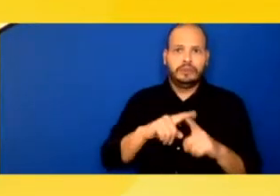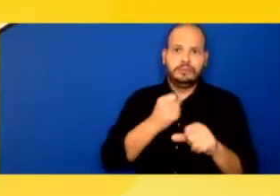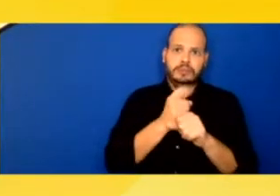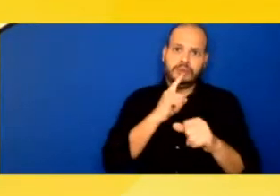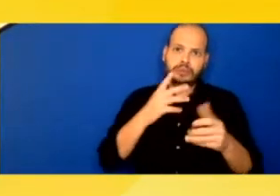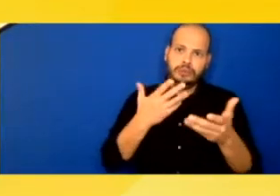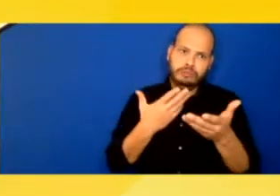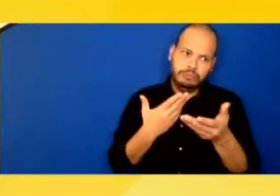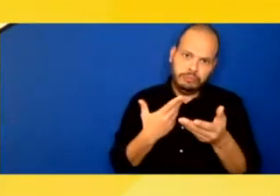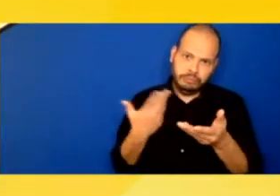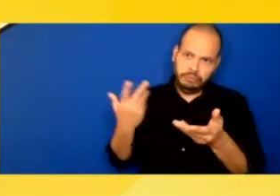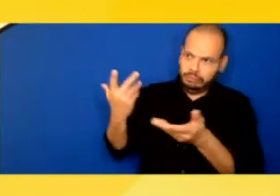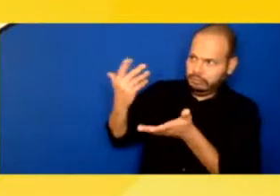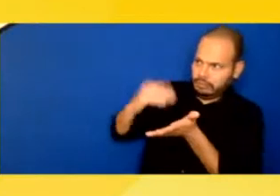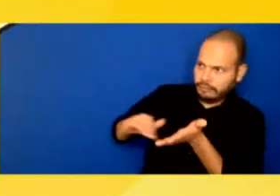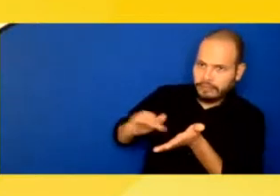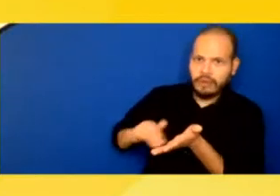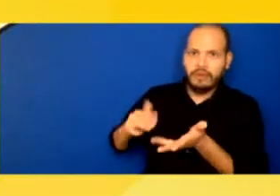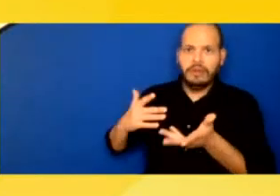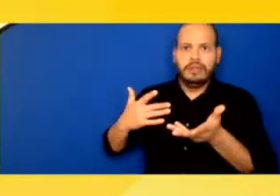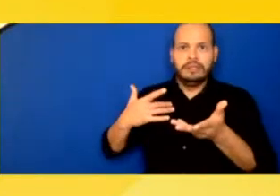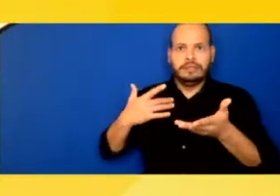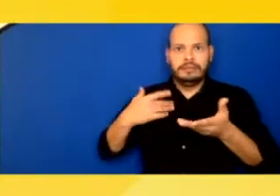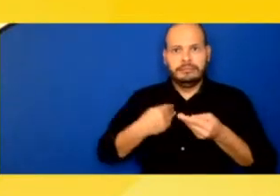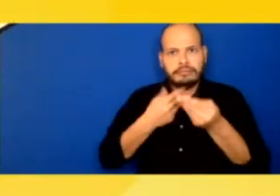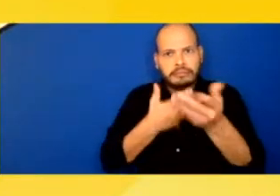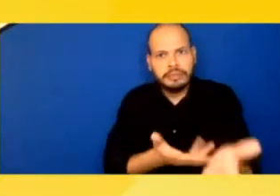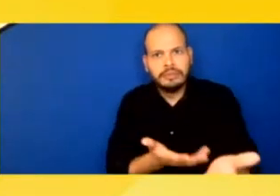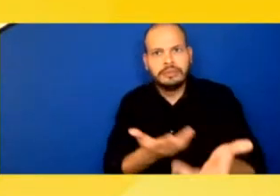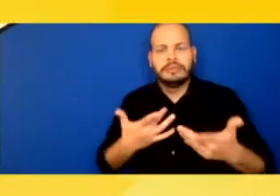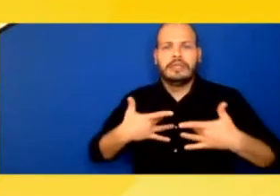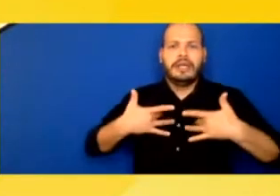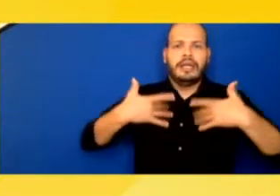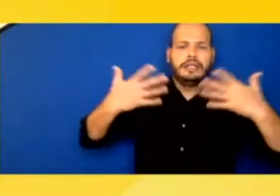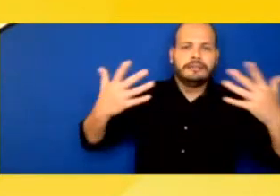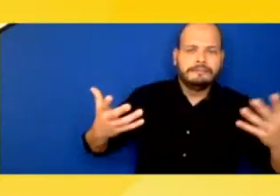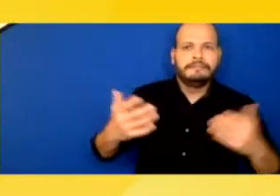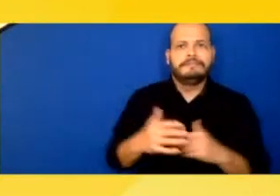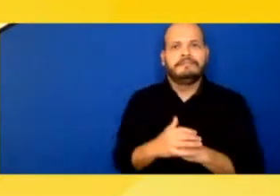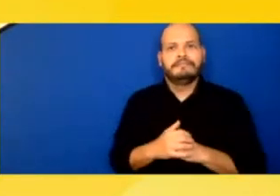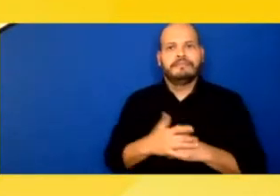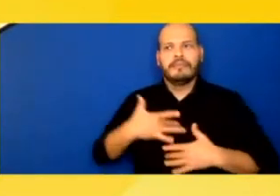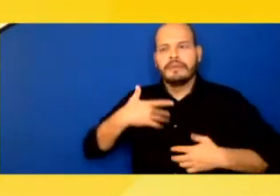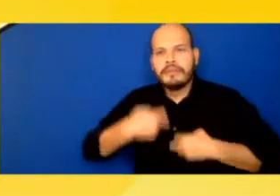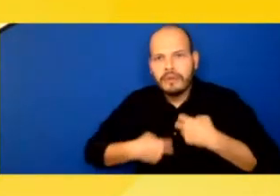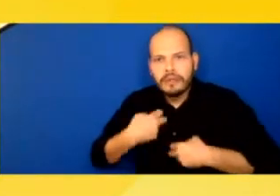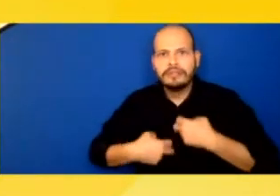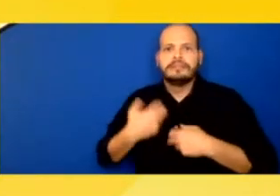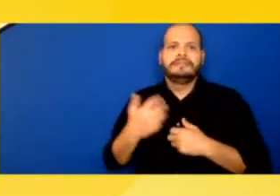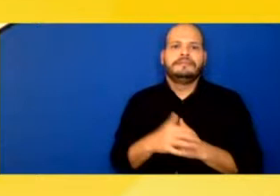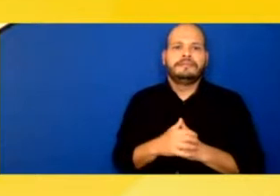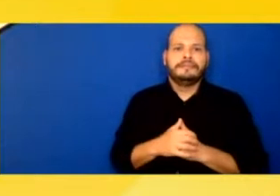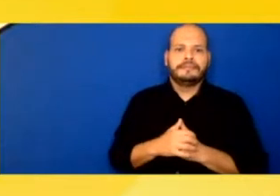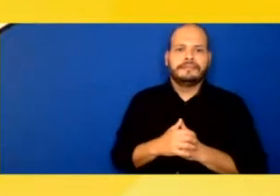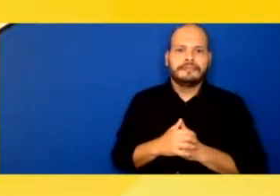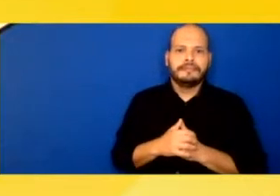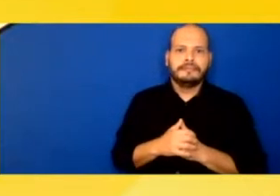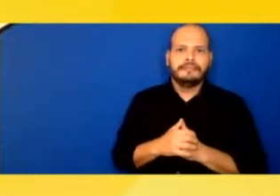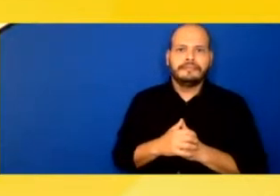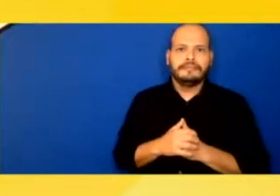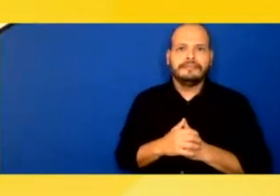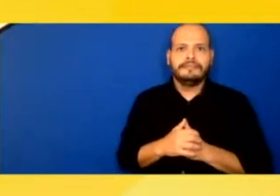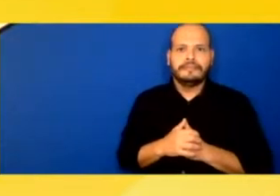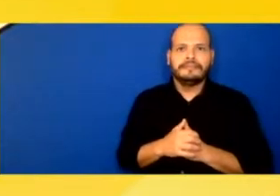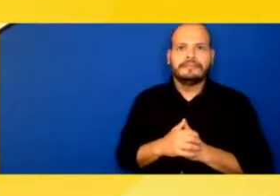guide our people to work for those who should not be neglected and to bring about a more harmonious and a more